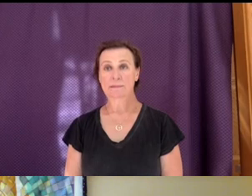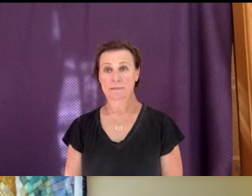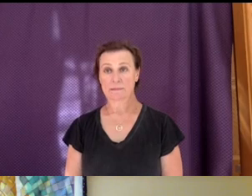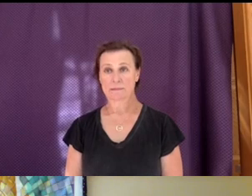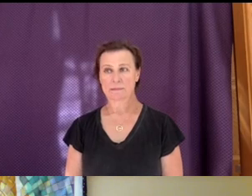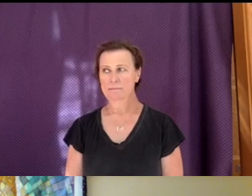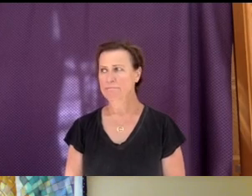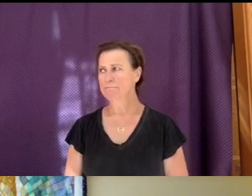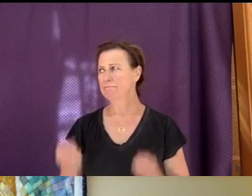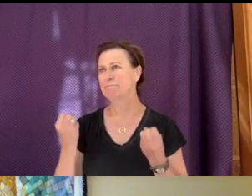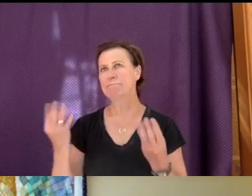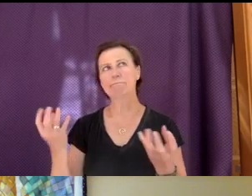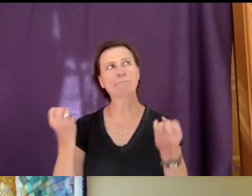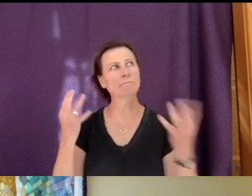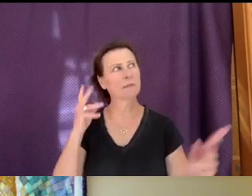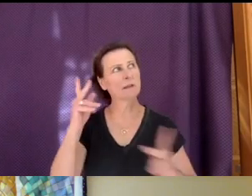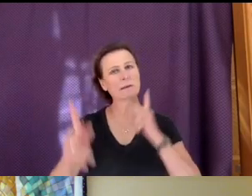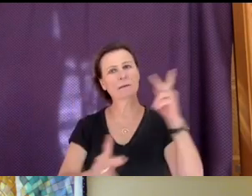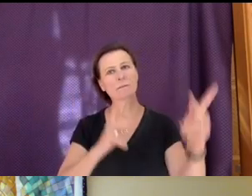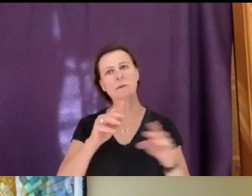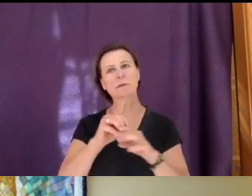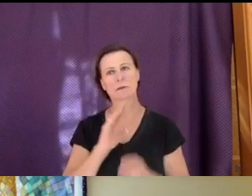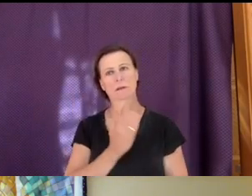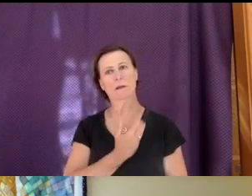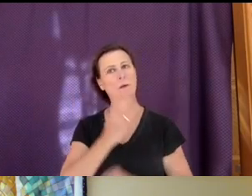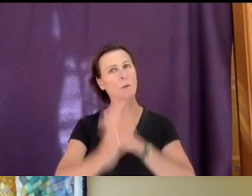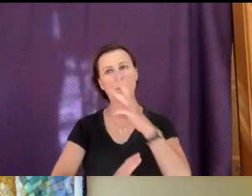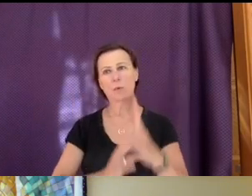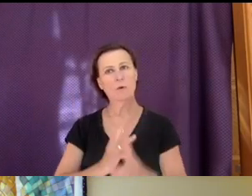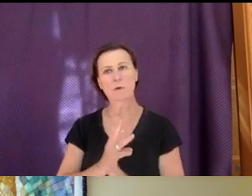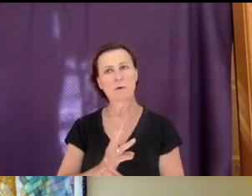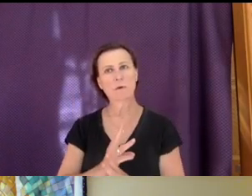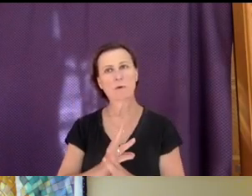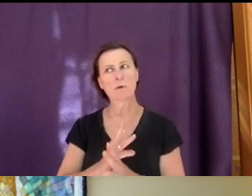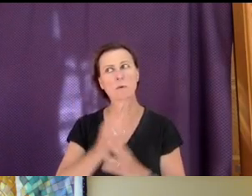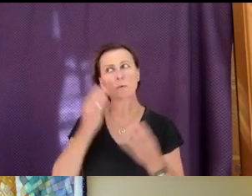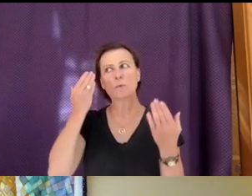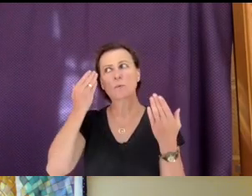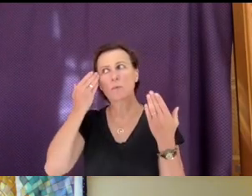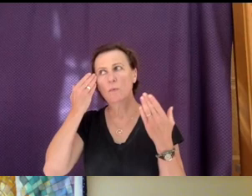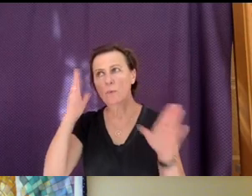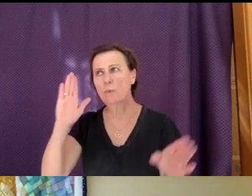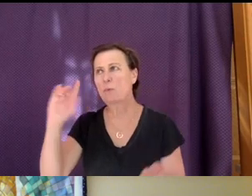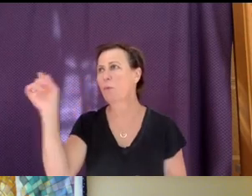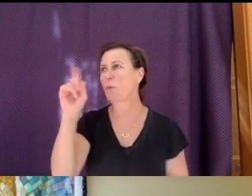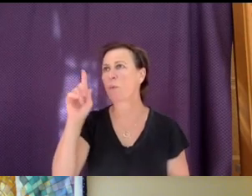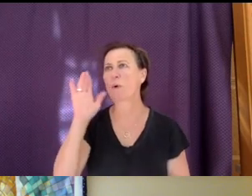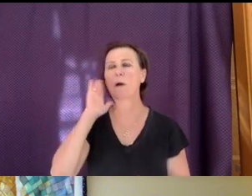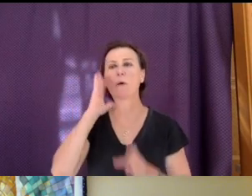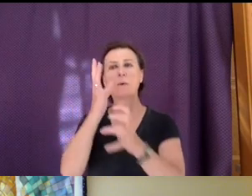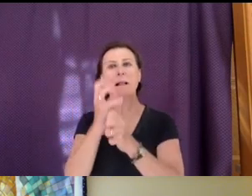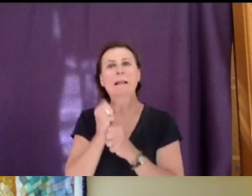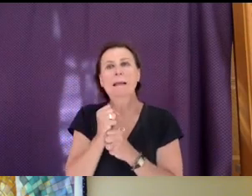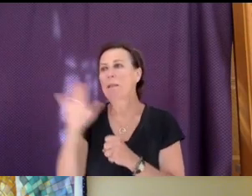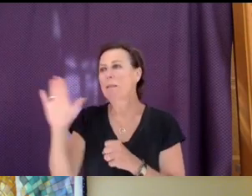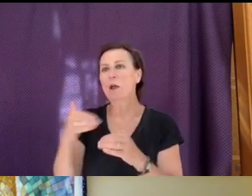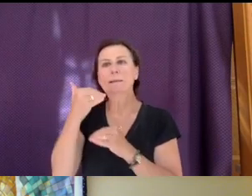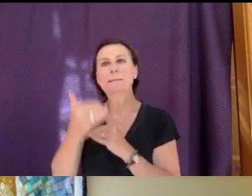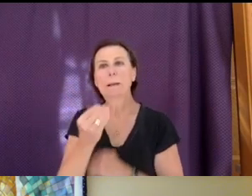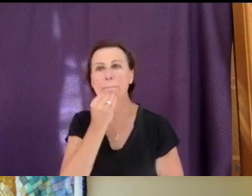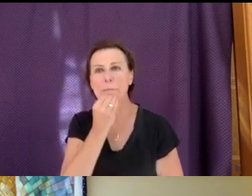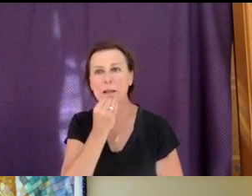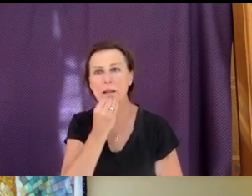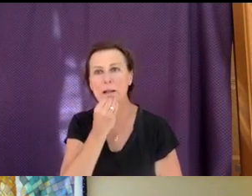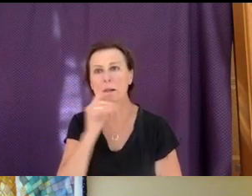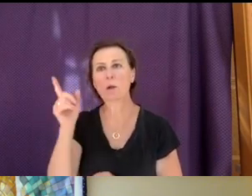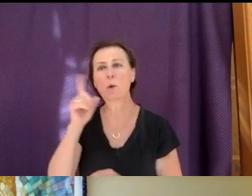Too many people in our world don't know where they may be able to get their next meal, where they will lay